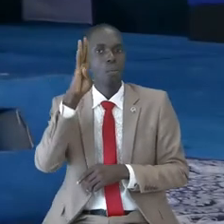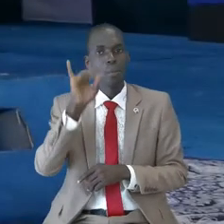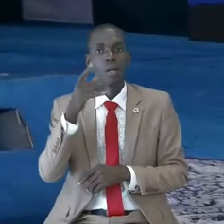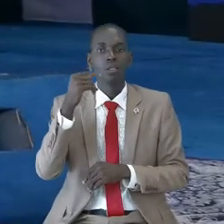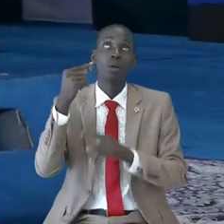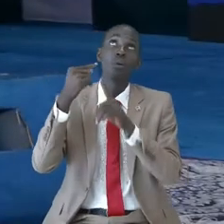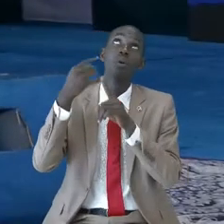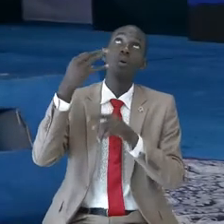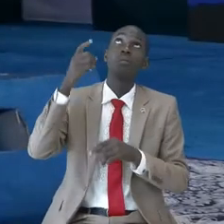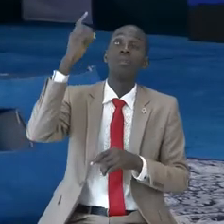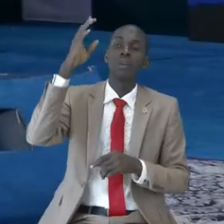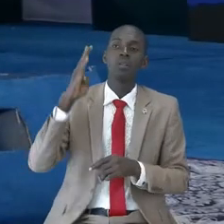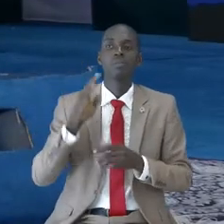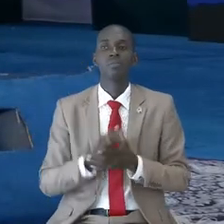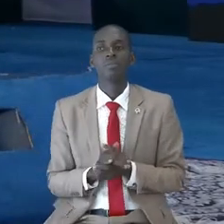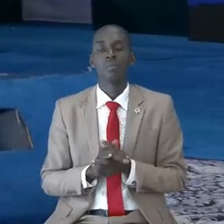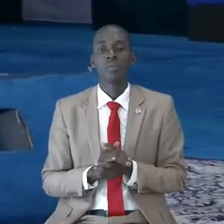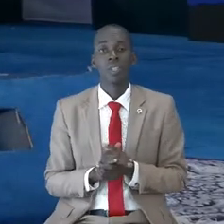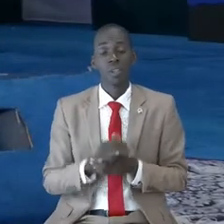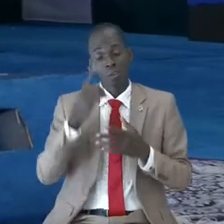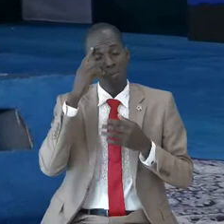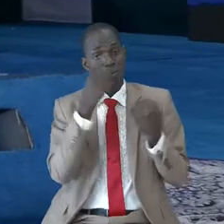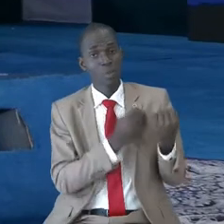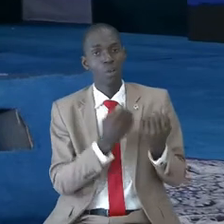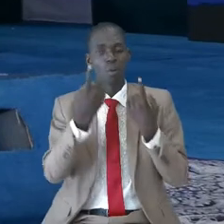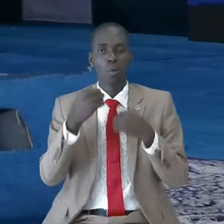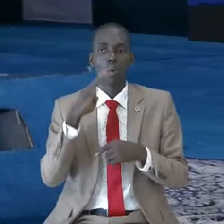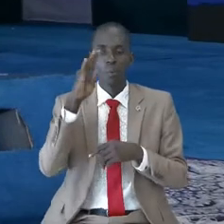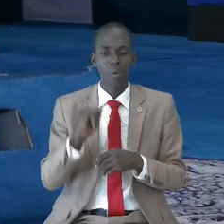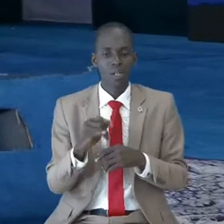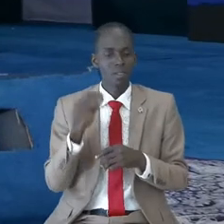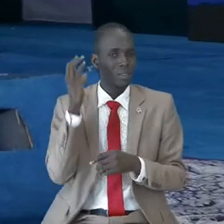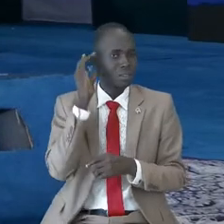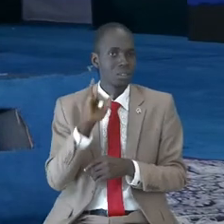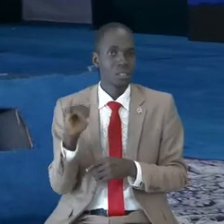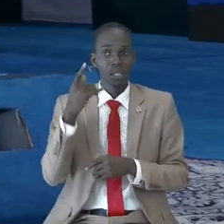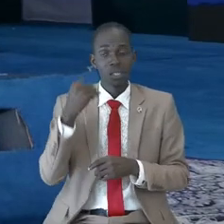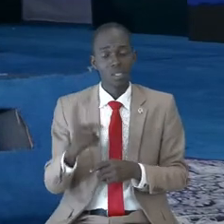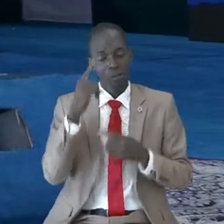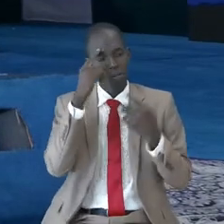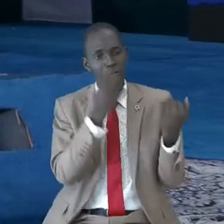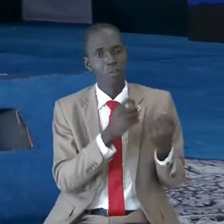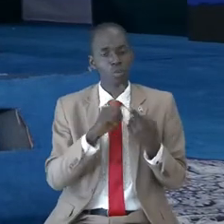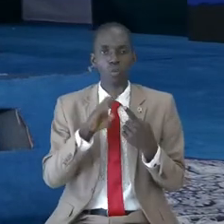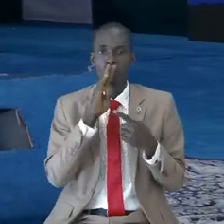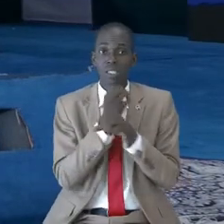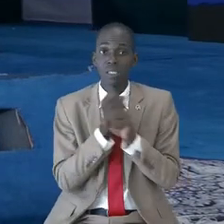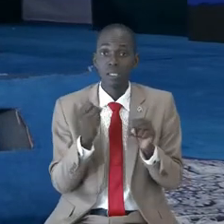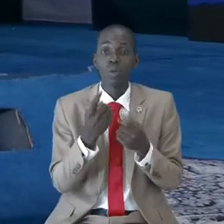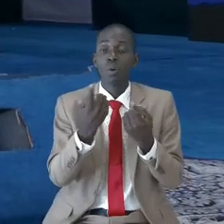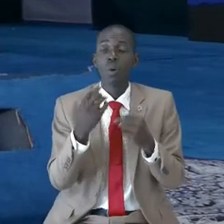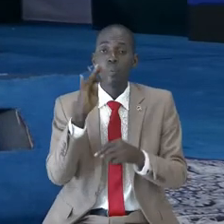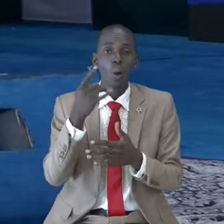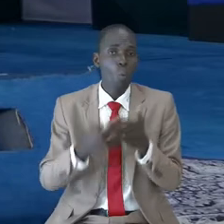the word of God. Faith cometh by hearing. The faith to be saved cometh by what you